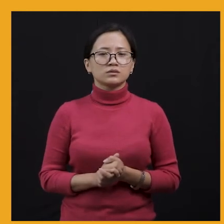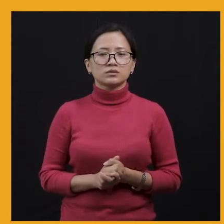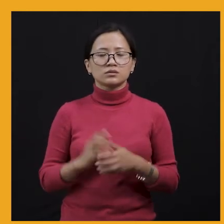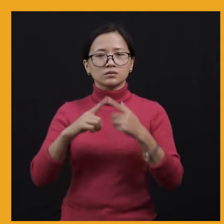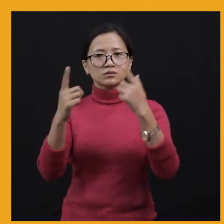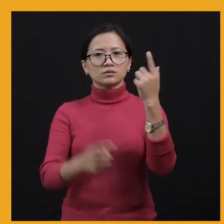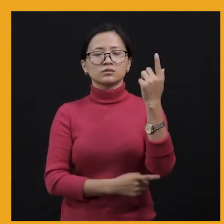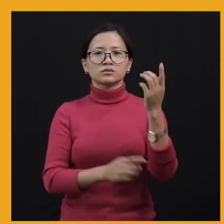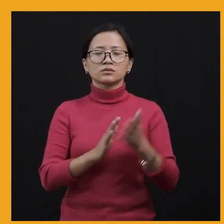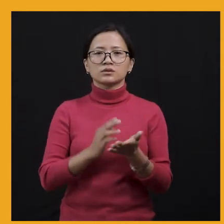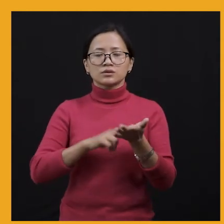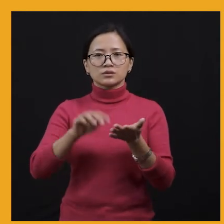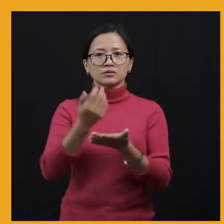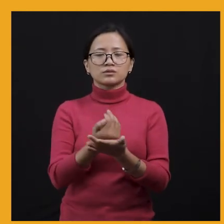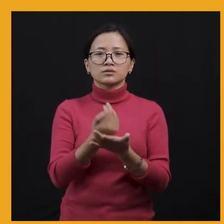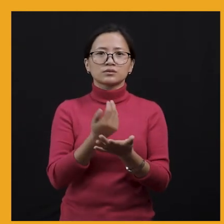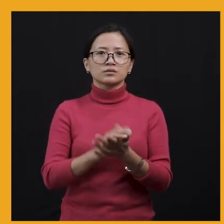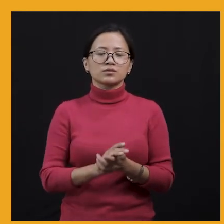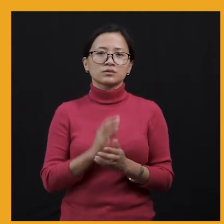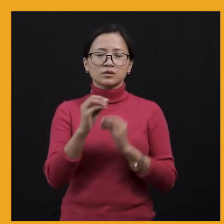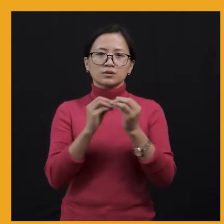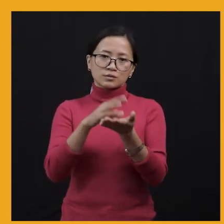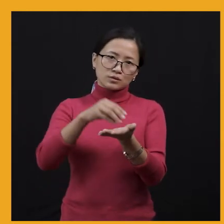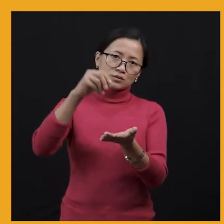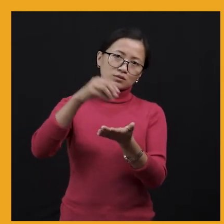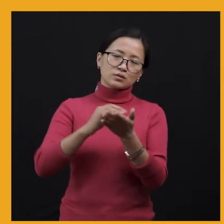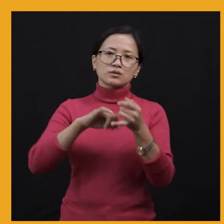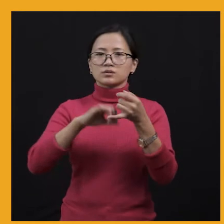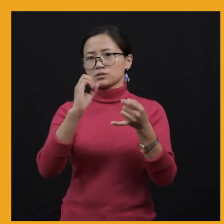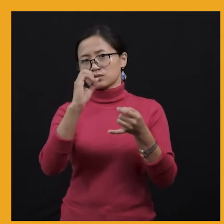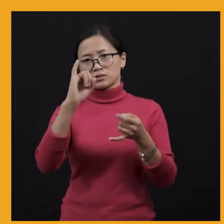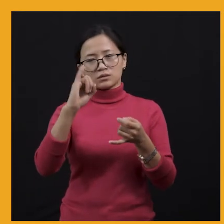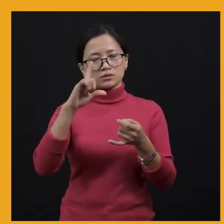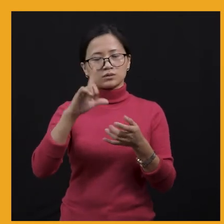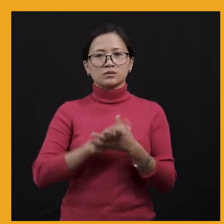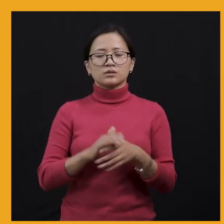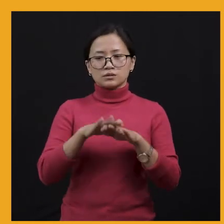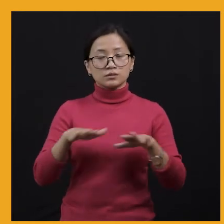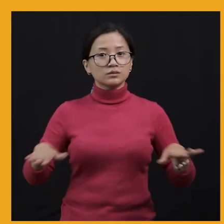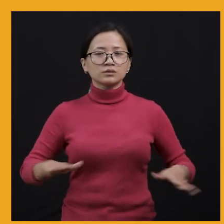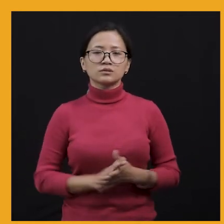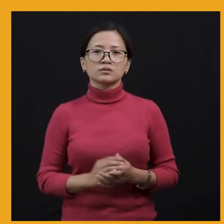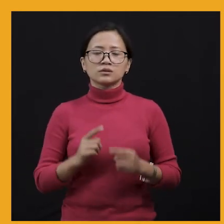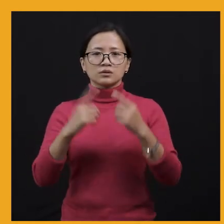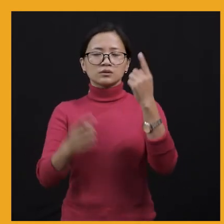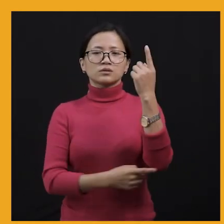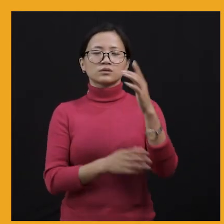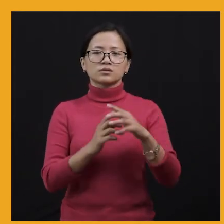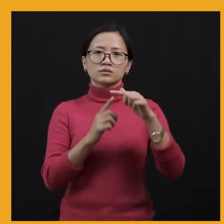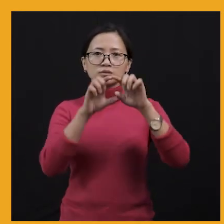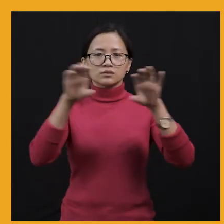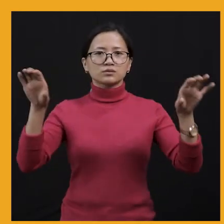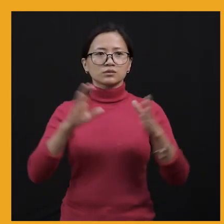And the last natural resources that we discussed was about the soil. So students, our last topic would